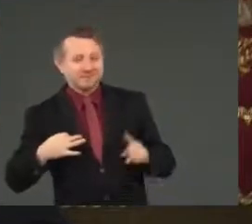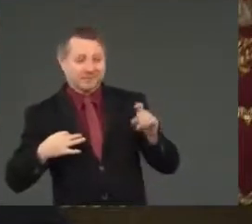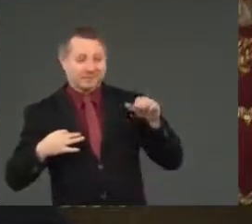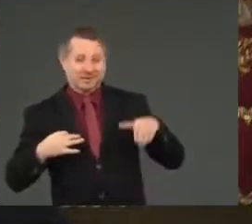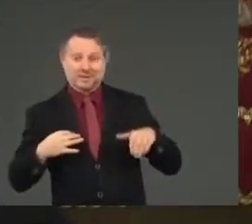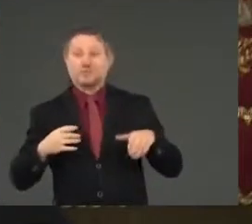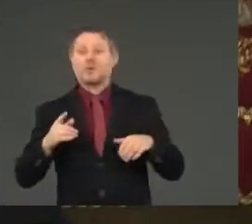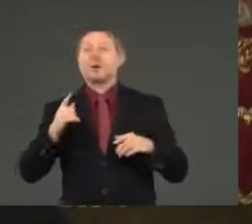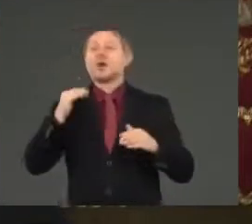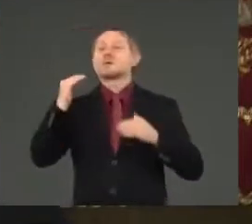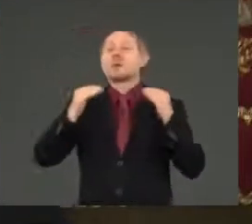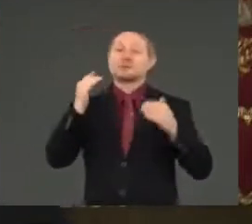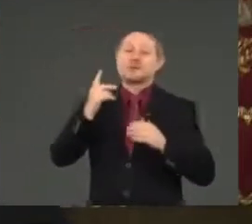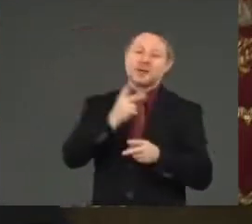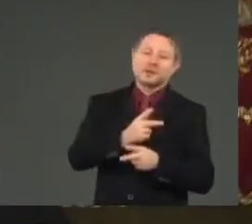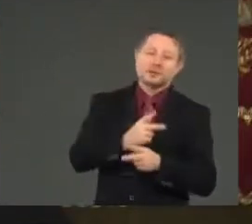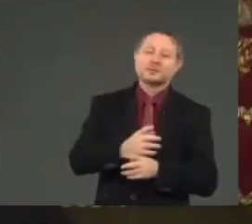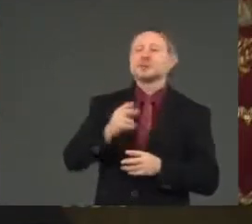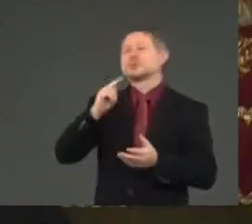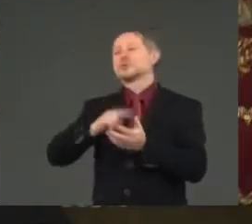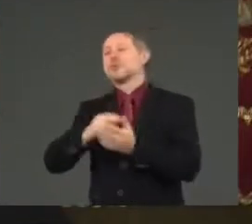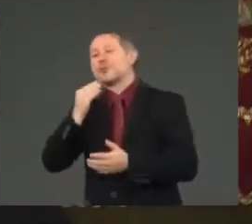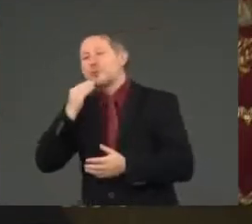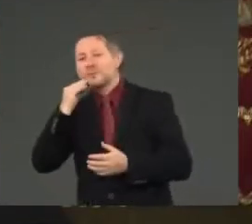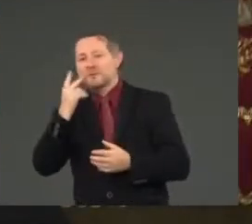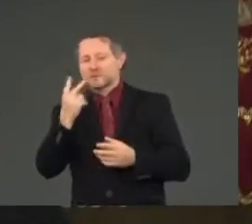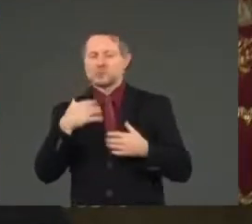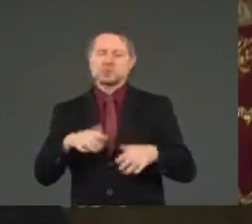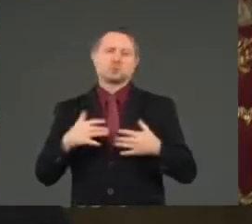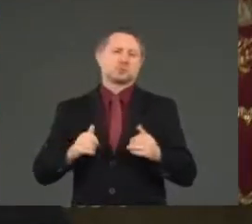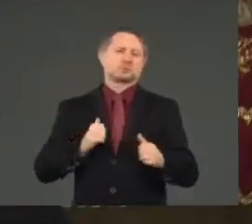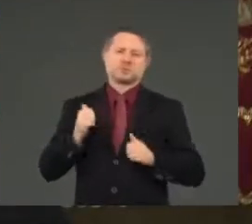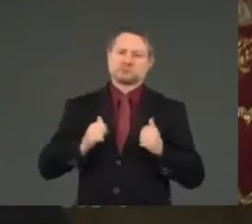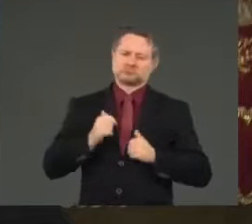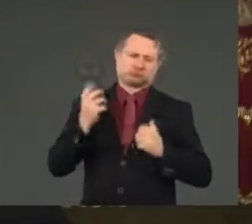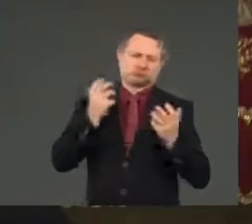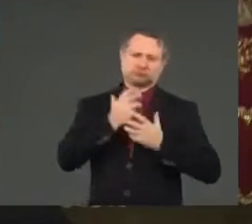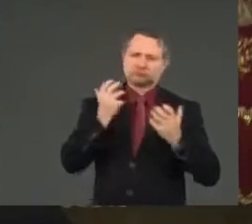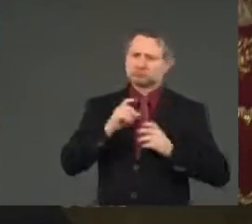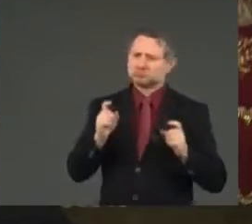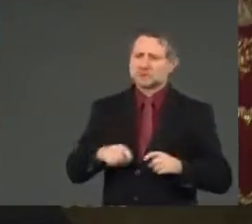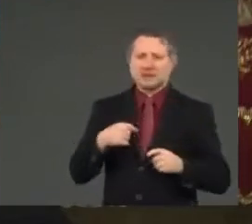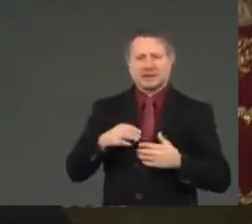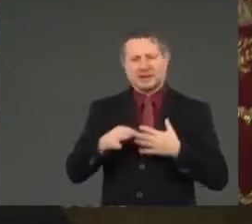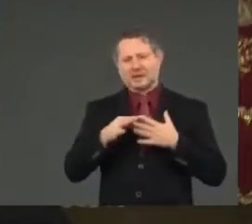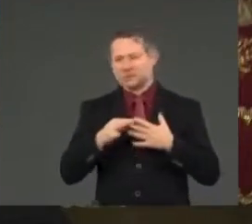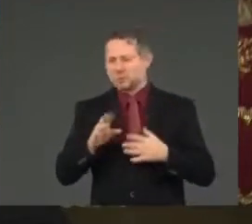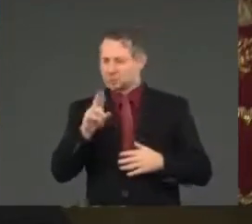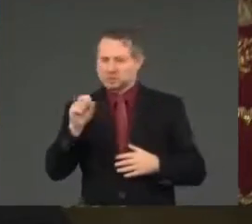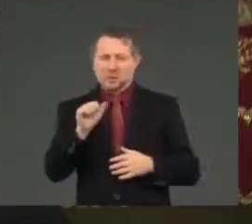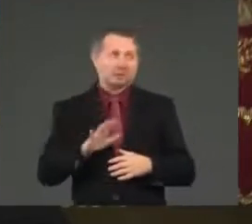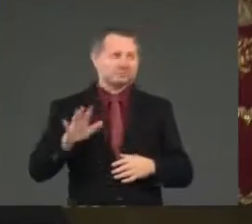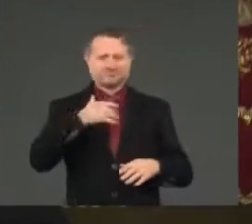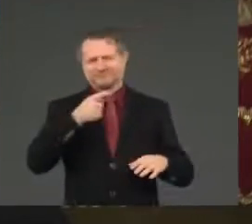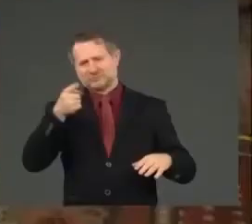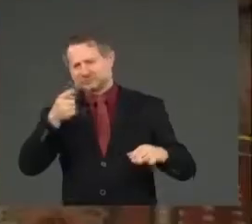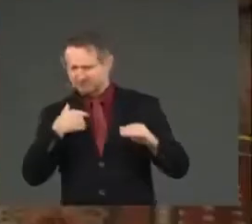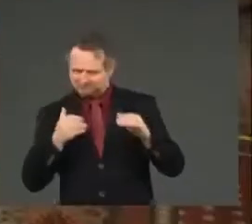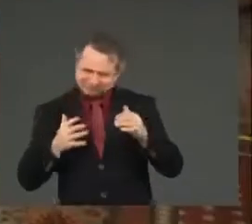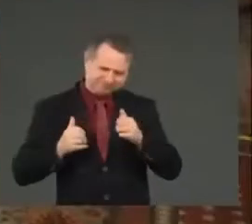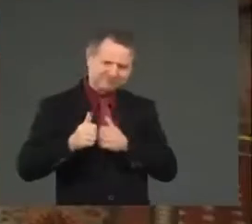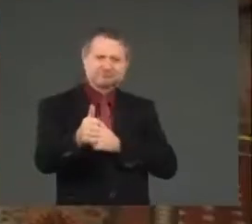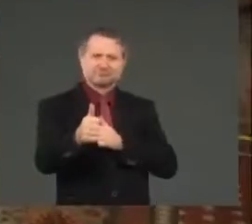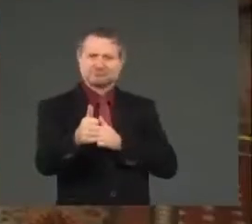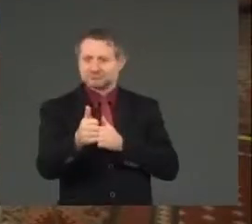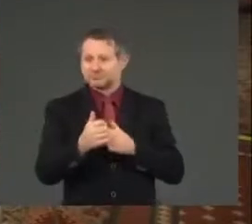homes. And so it's very aggressive. We are the leading the nation on this. And yes, we believe we're going to meet the goal. When will